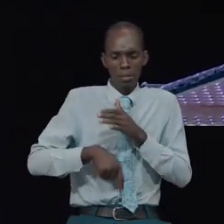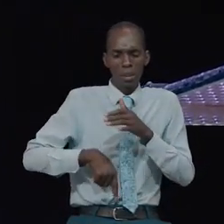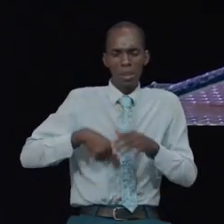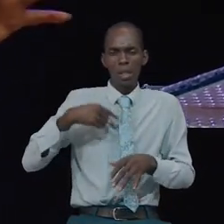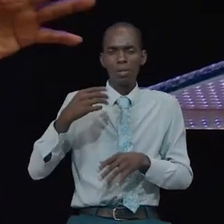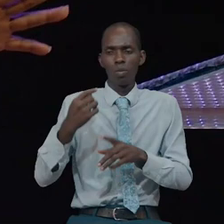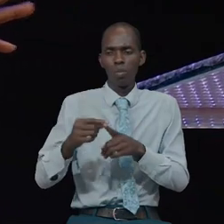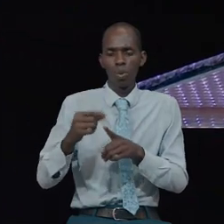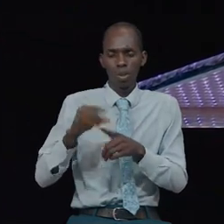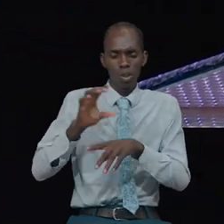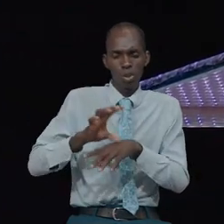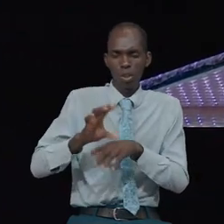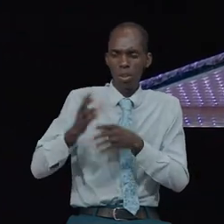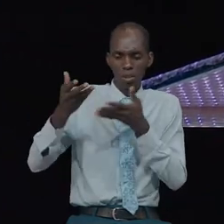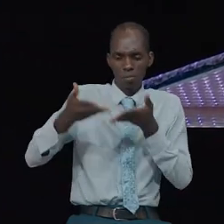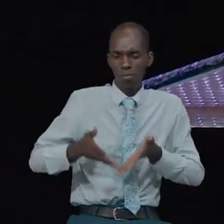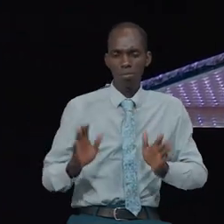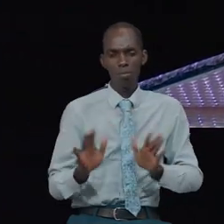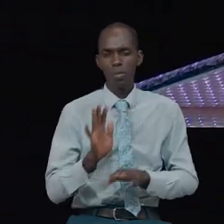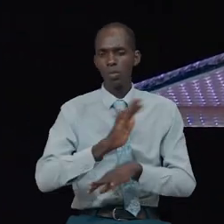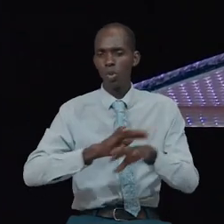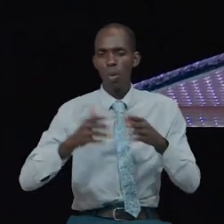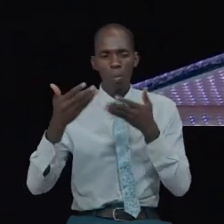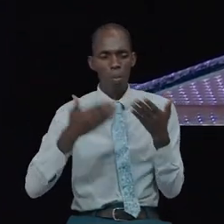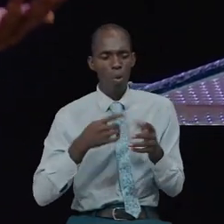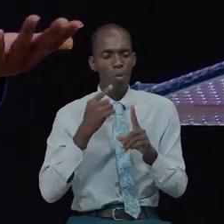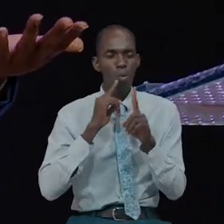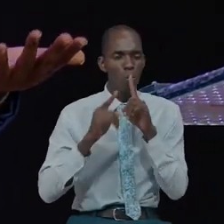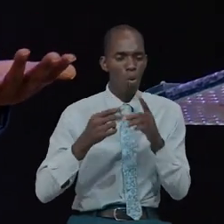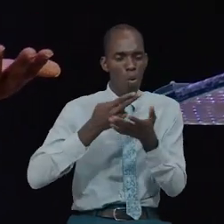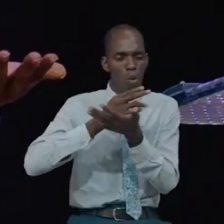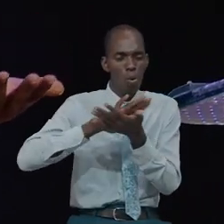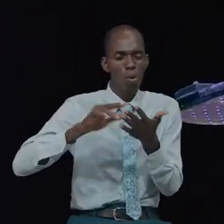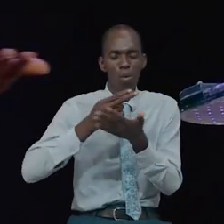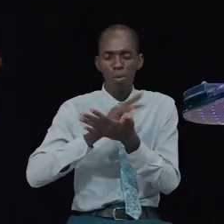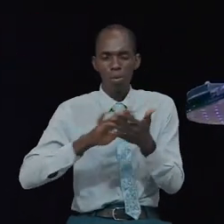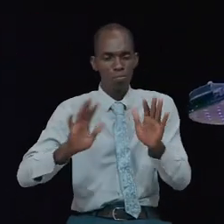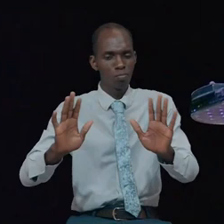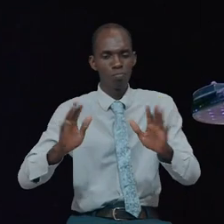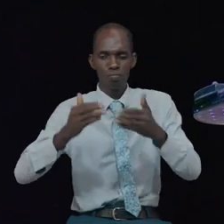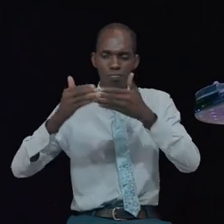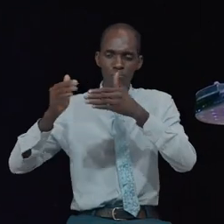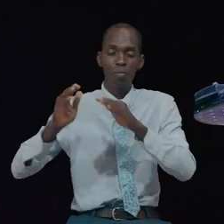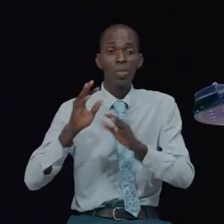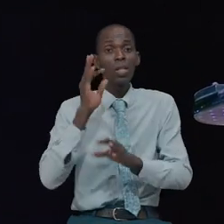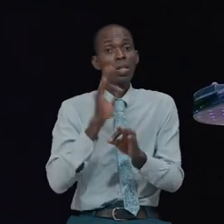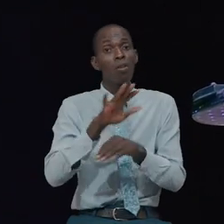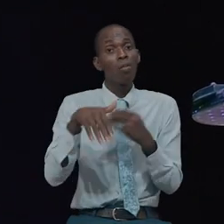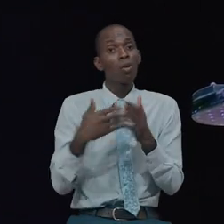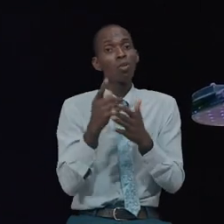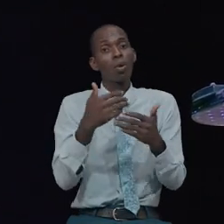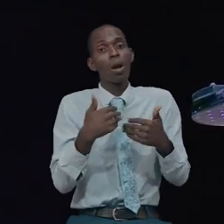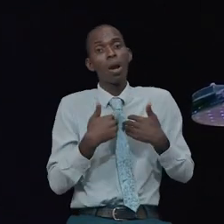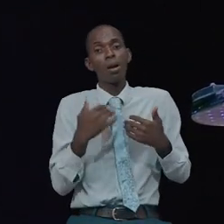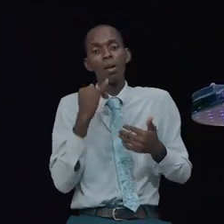here. Don't bring holiness here. Now, if that's all you have is holiness, all you